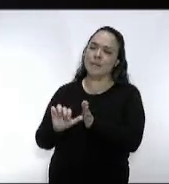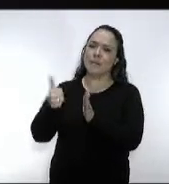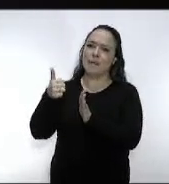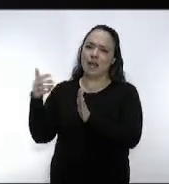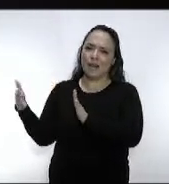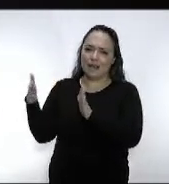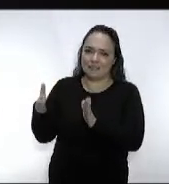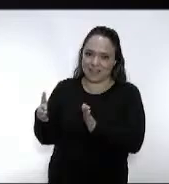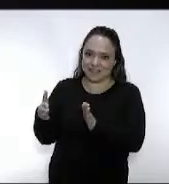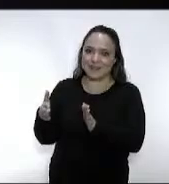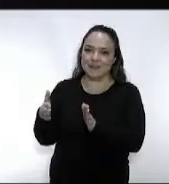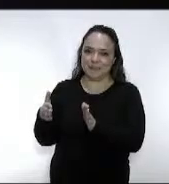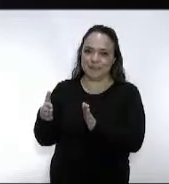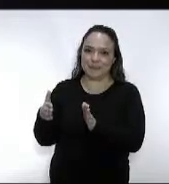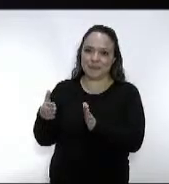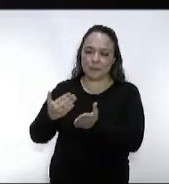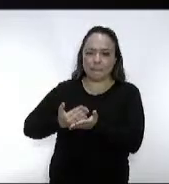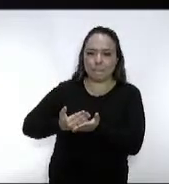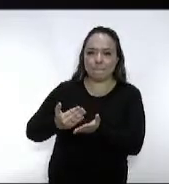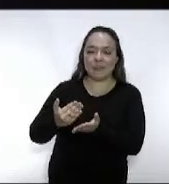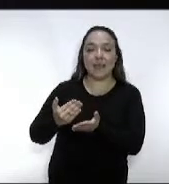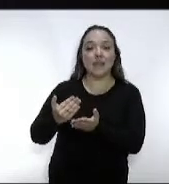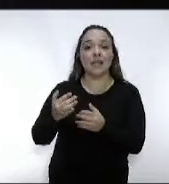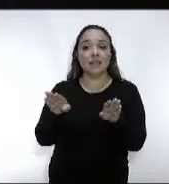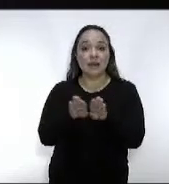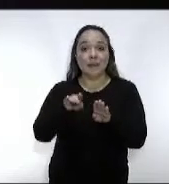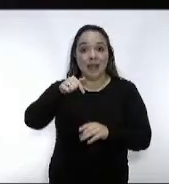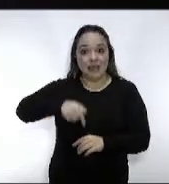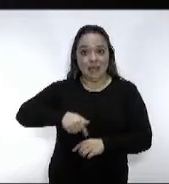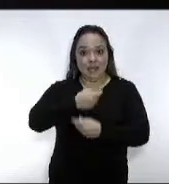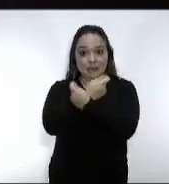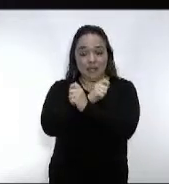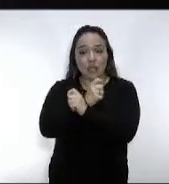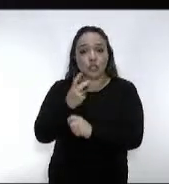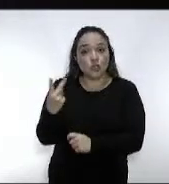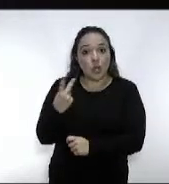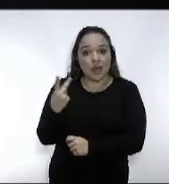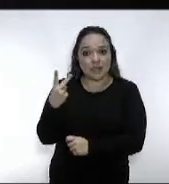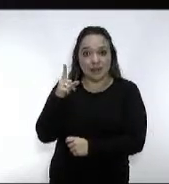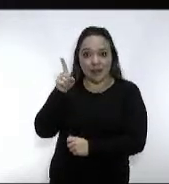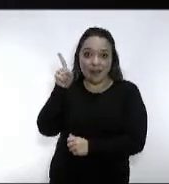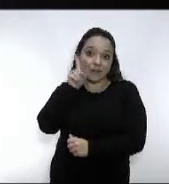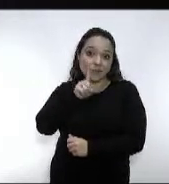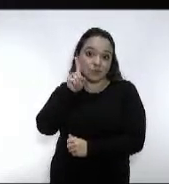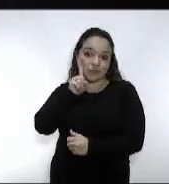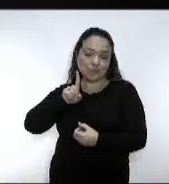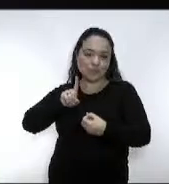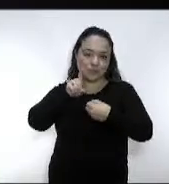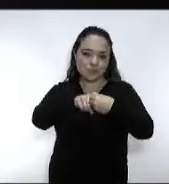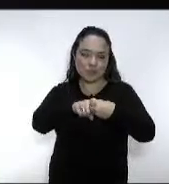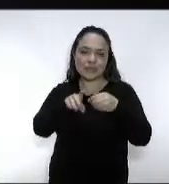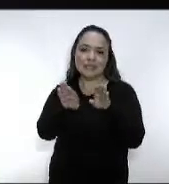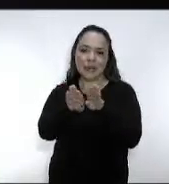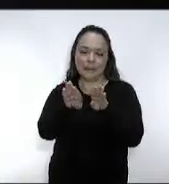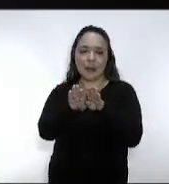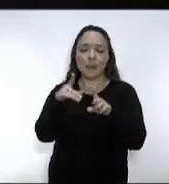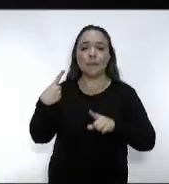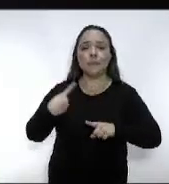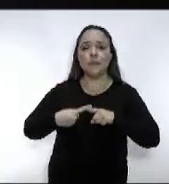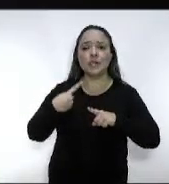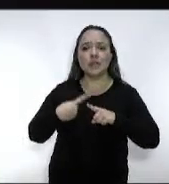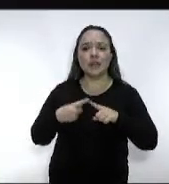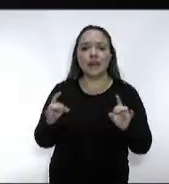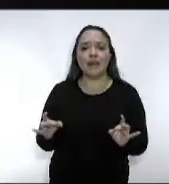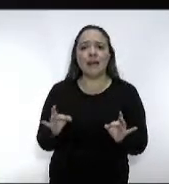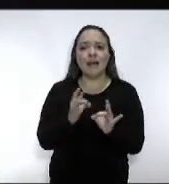you students is the first stage. It's a conquest for us universities, both universities, because